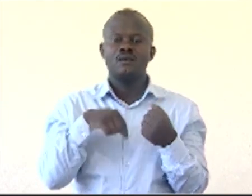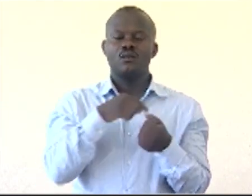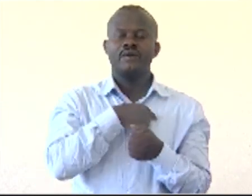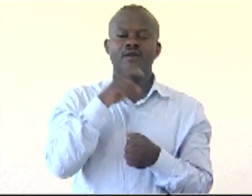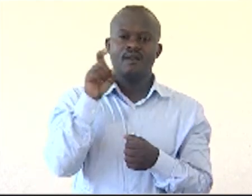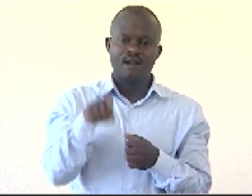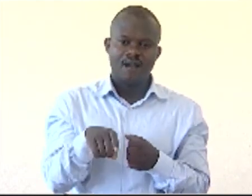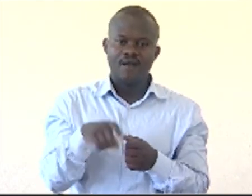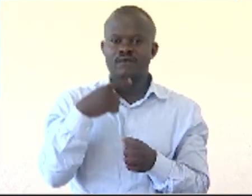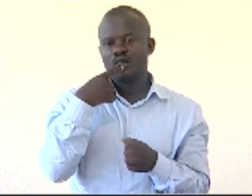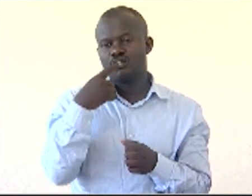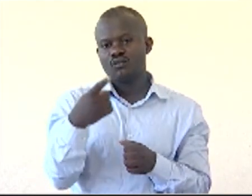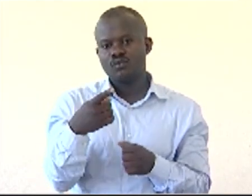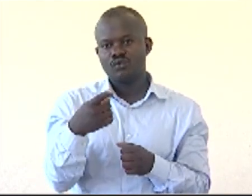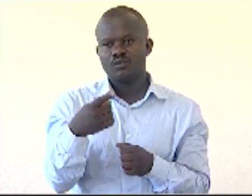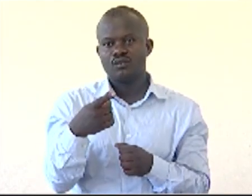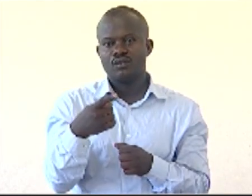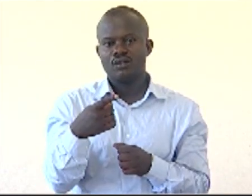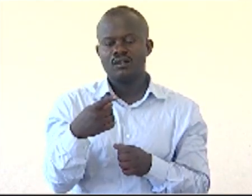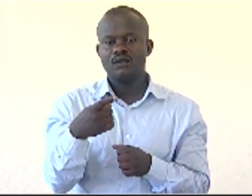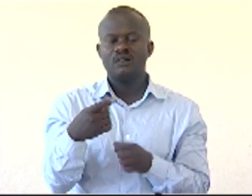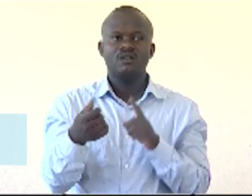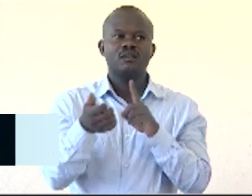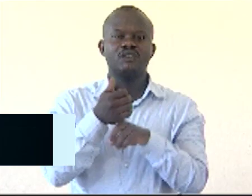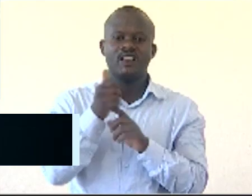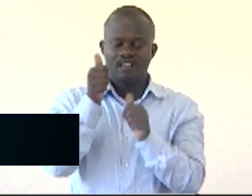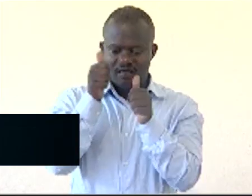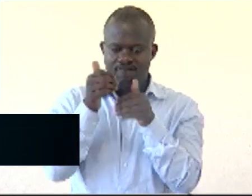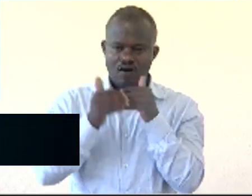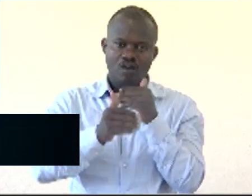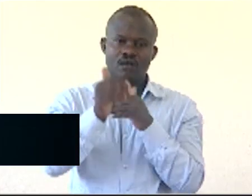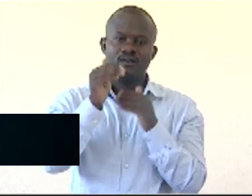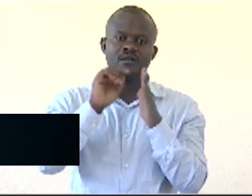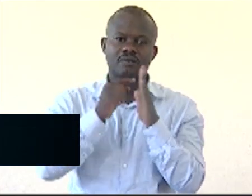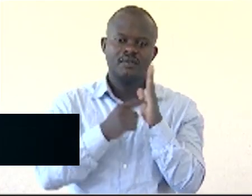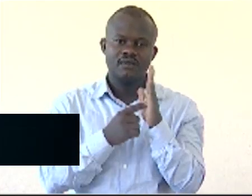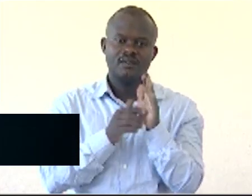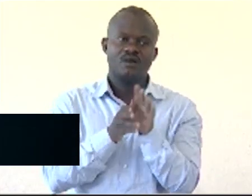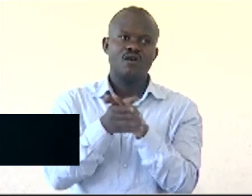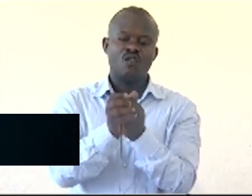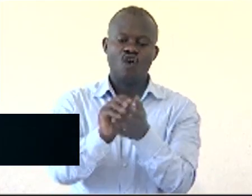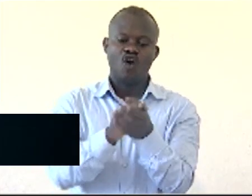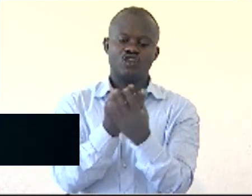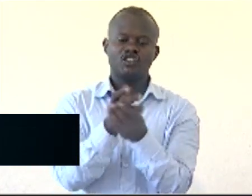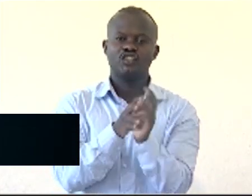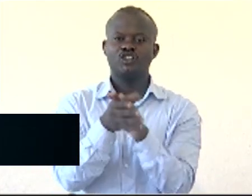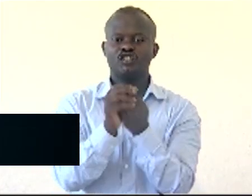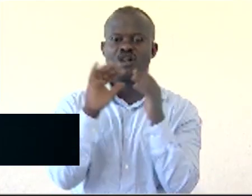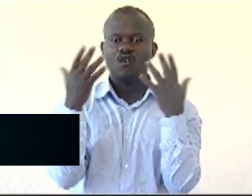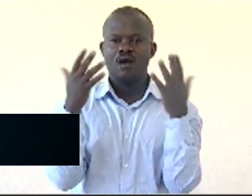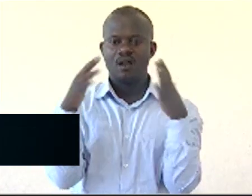have to take the following measures. Wash hands often